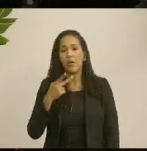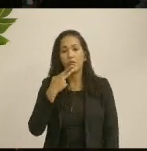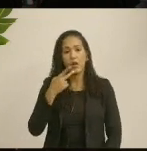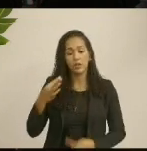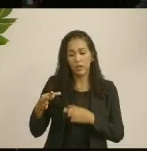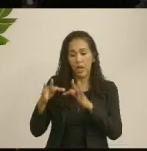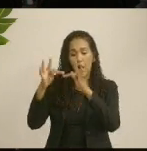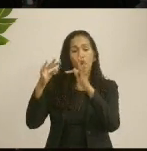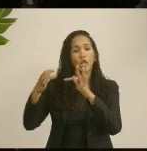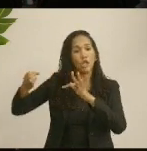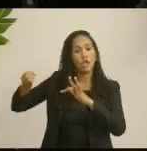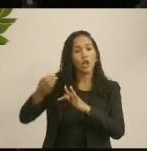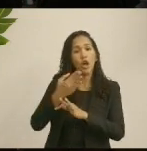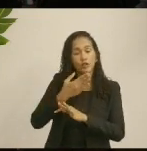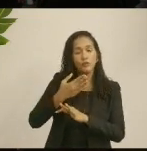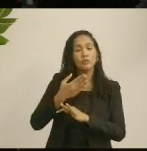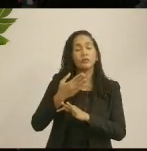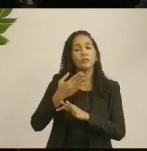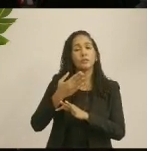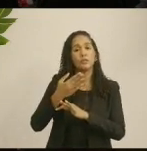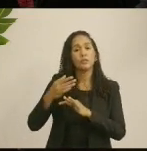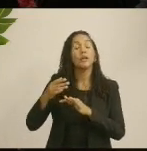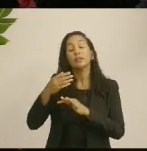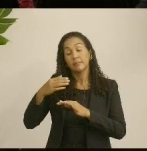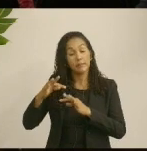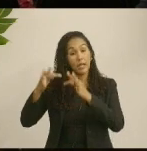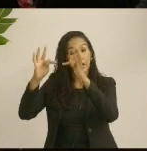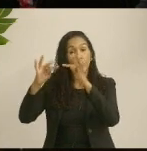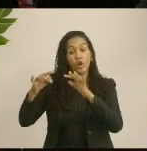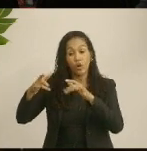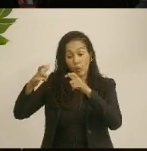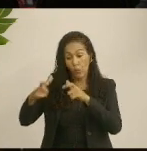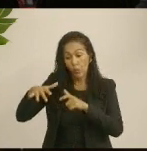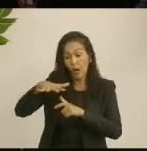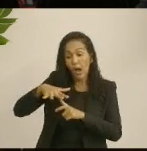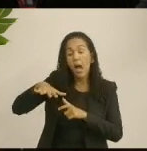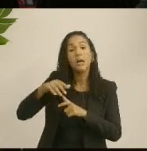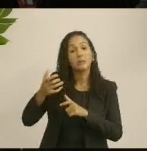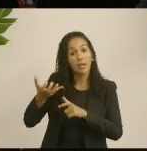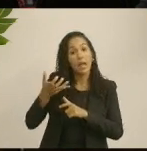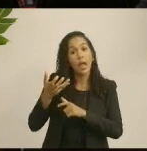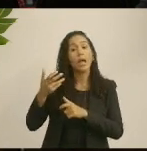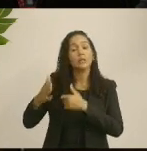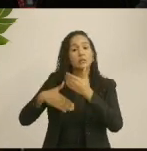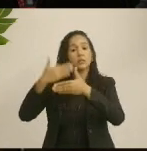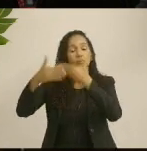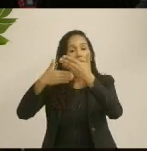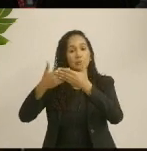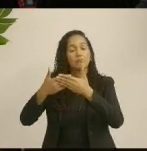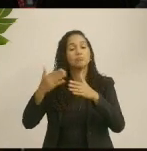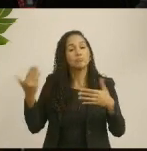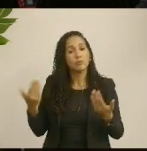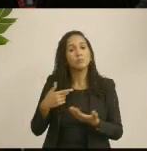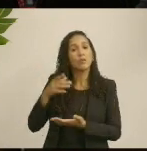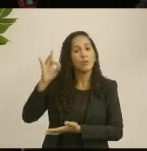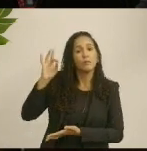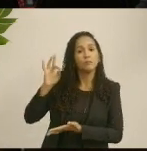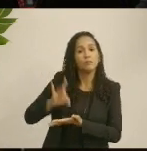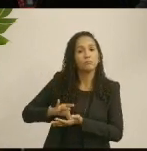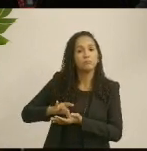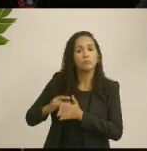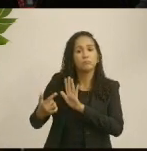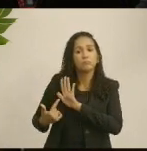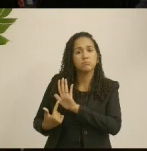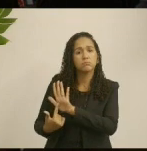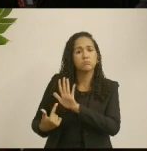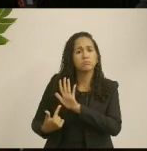locally, and we did. And the evidence that came from that first